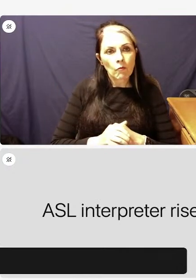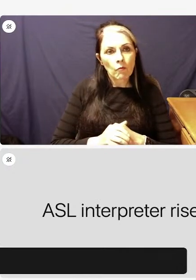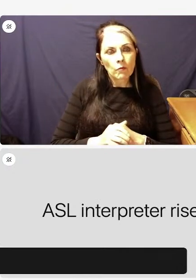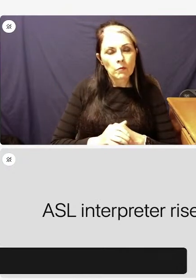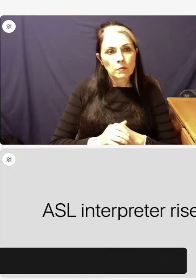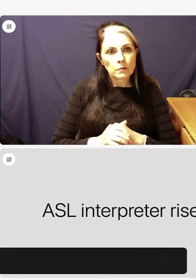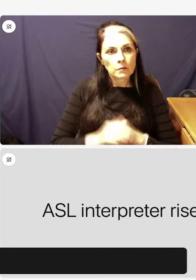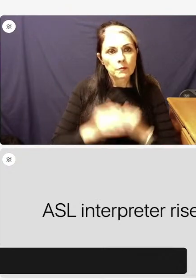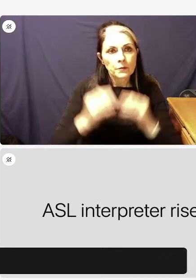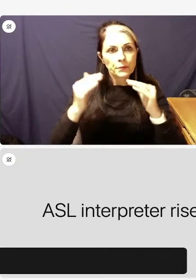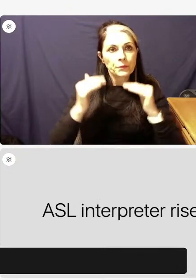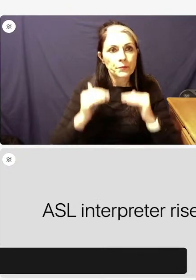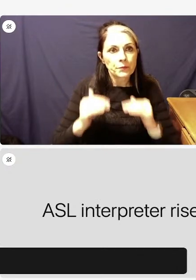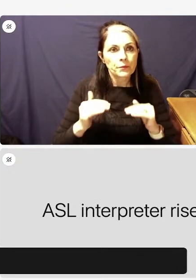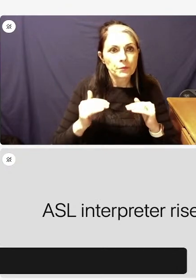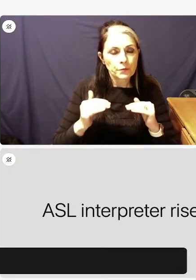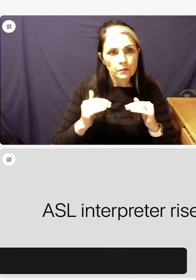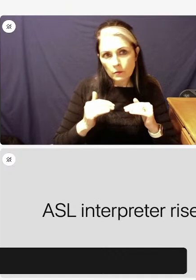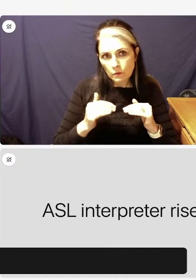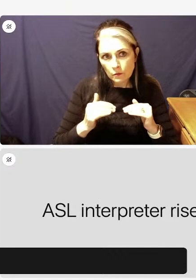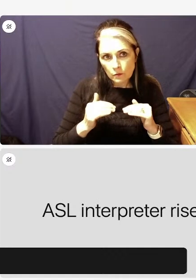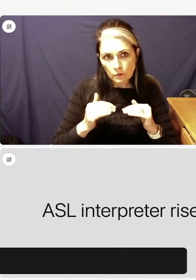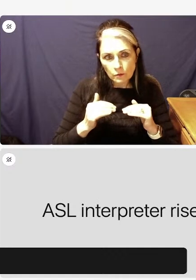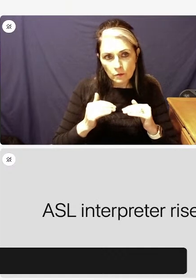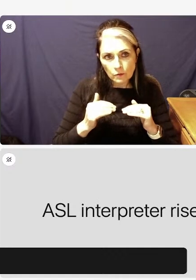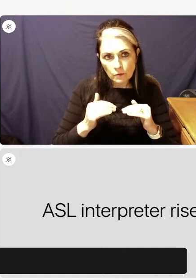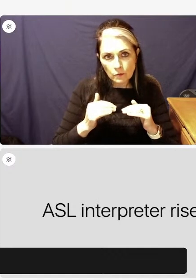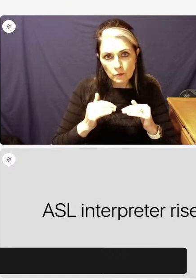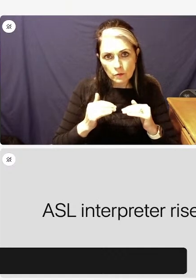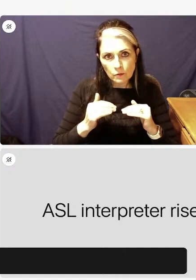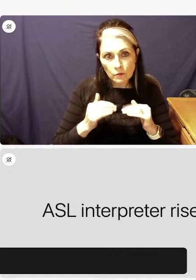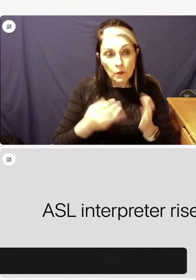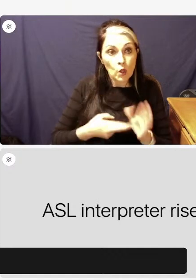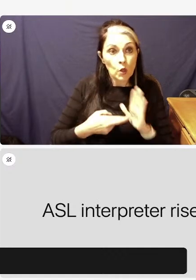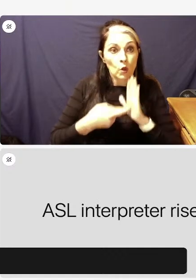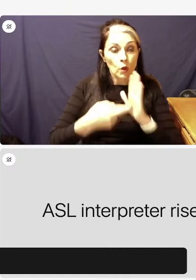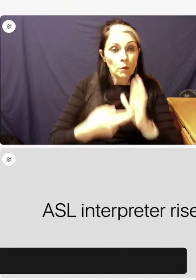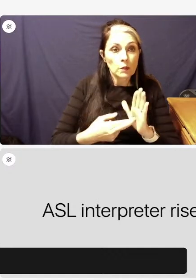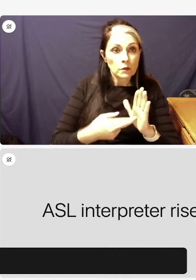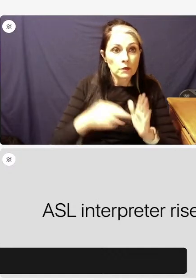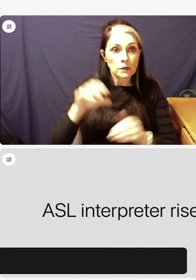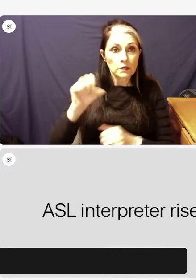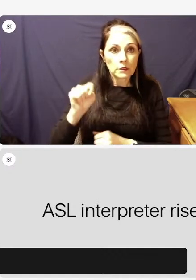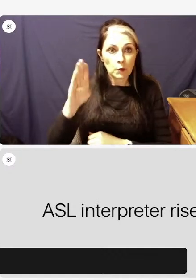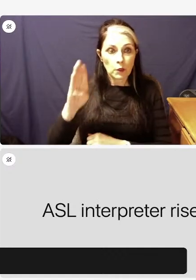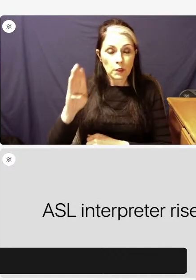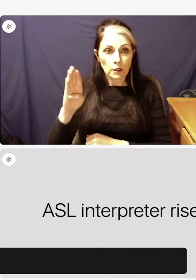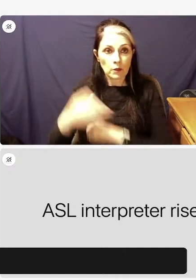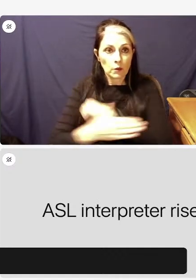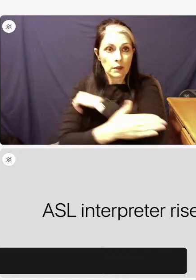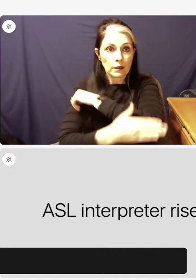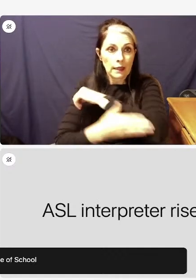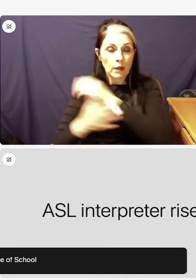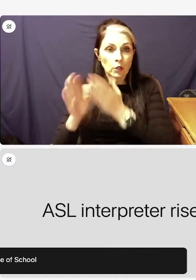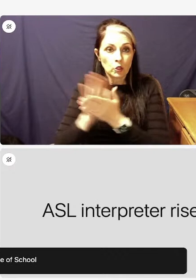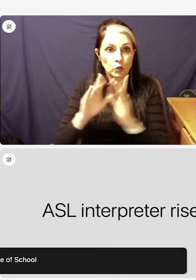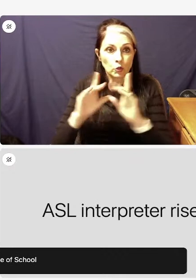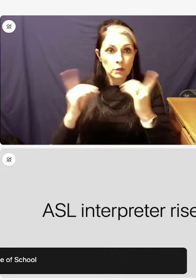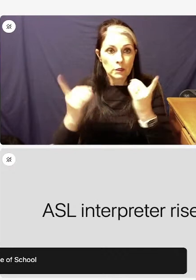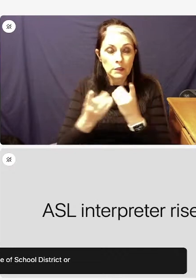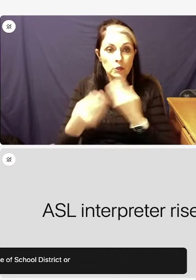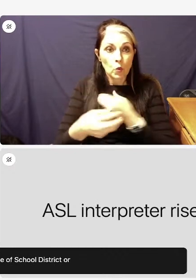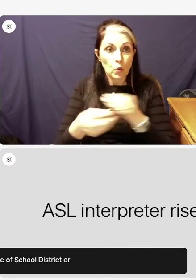okay next is the uh this is the representative for the san diego county committee of school district